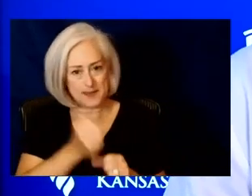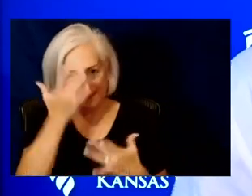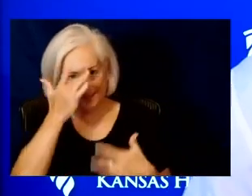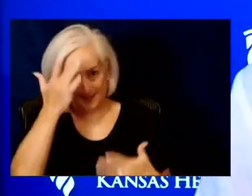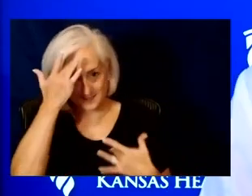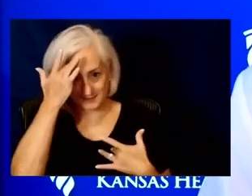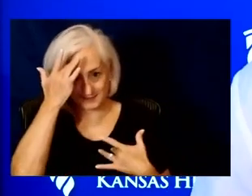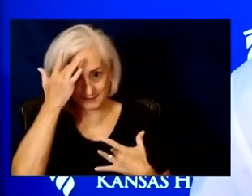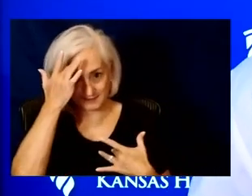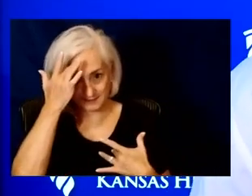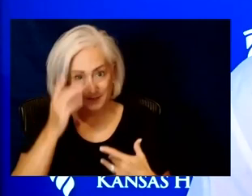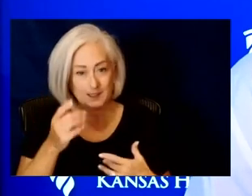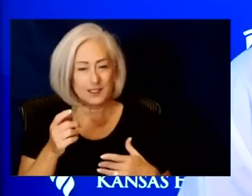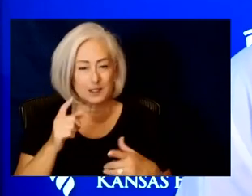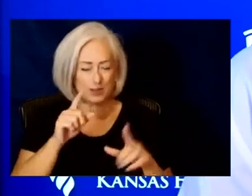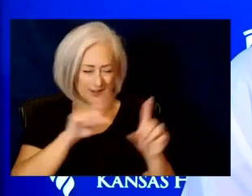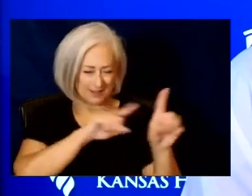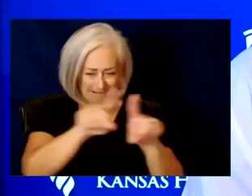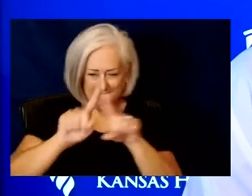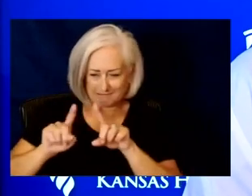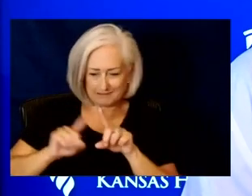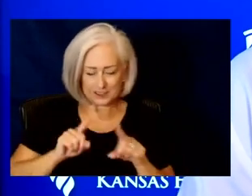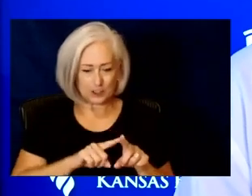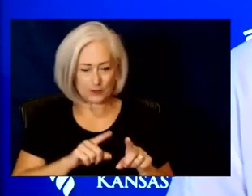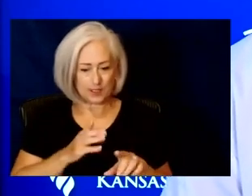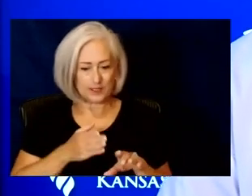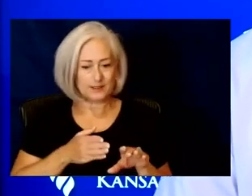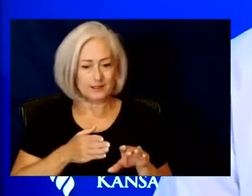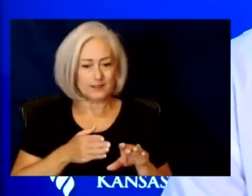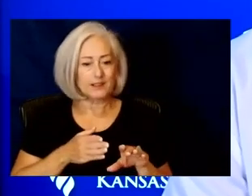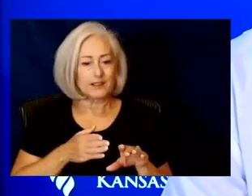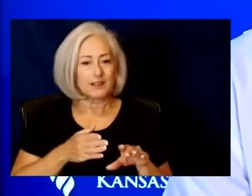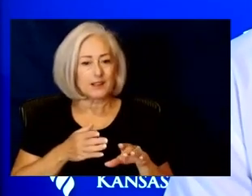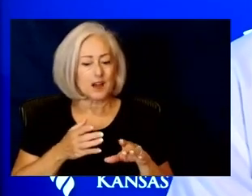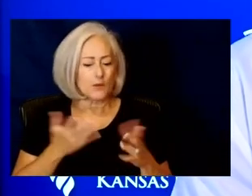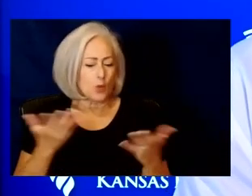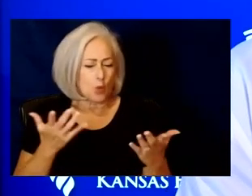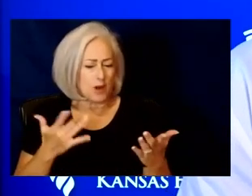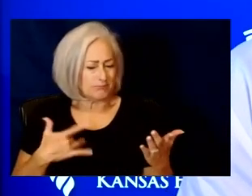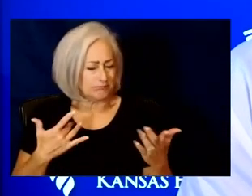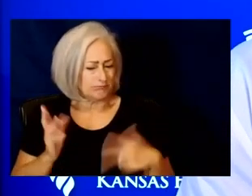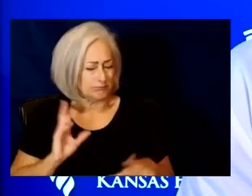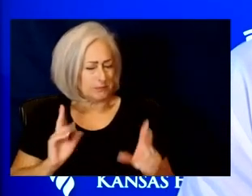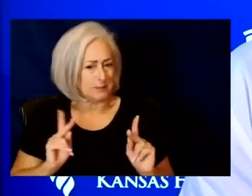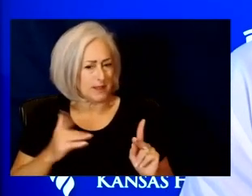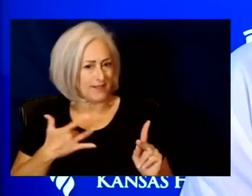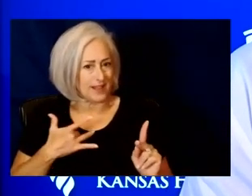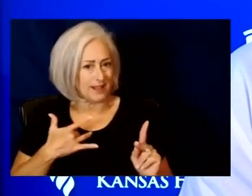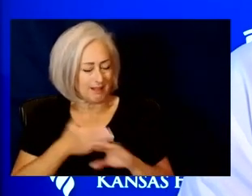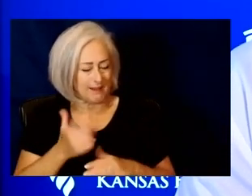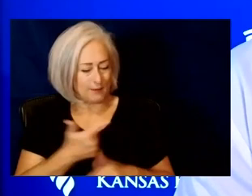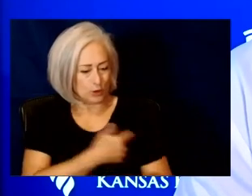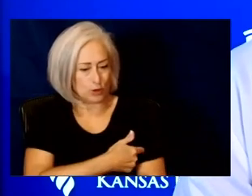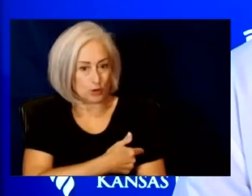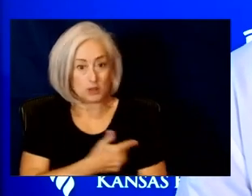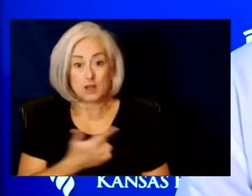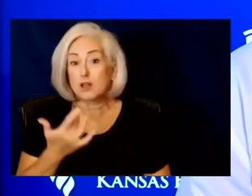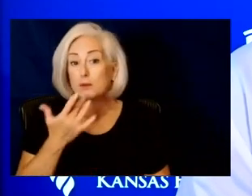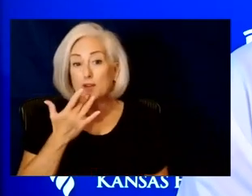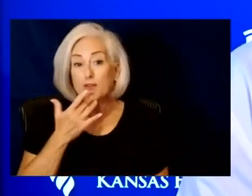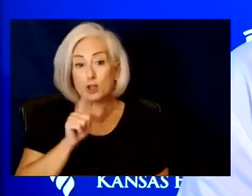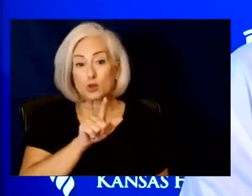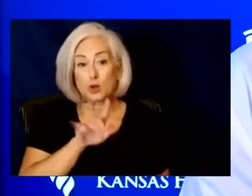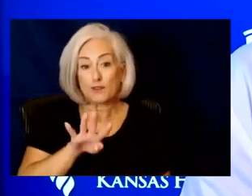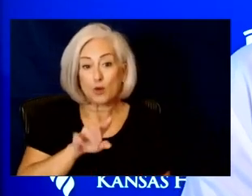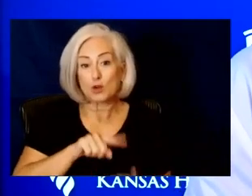discontinuity as far as people who get symptoms after their doses. I would much prefer, 24, 48 hours of some fevers or